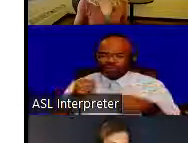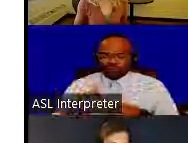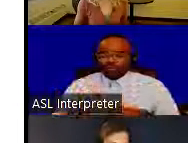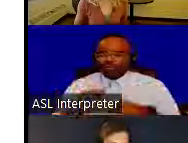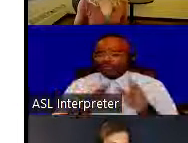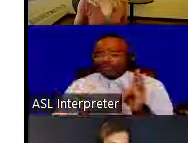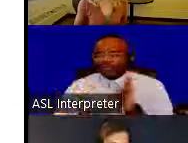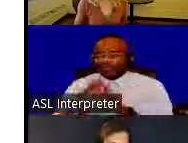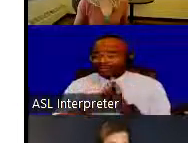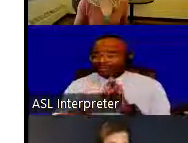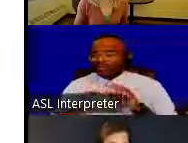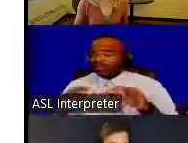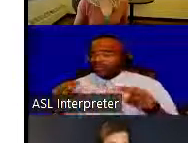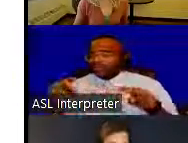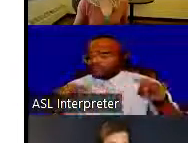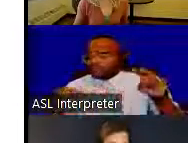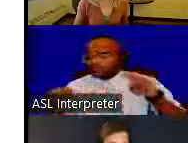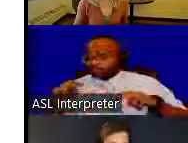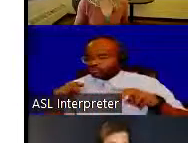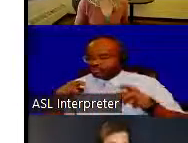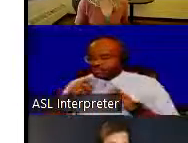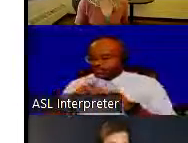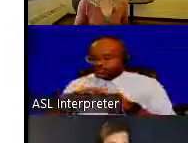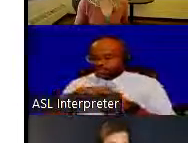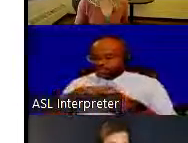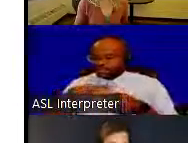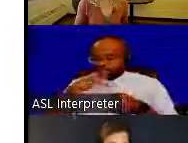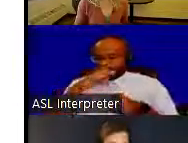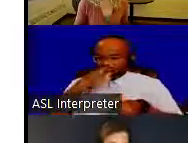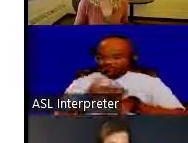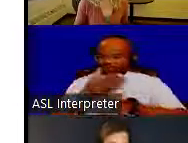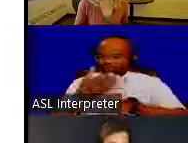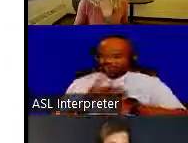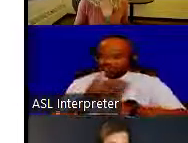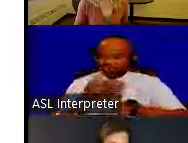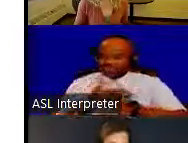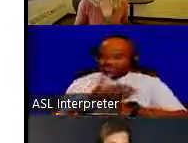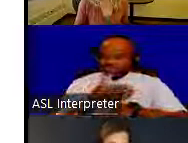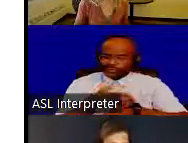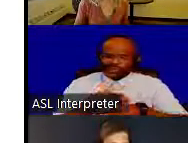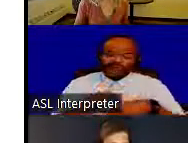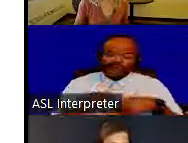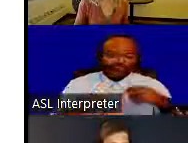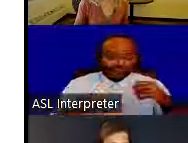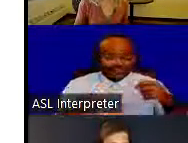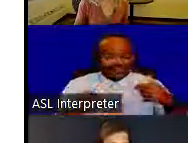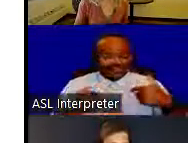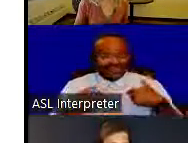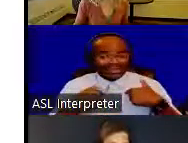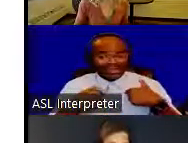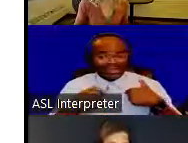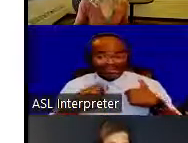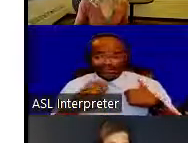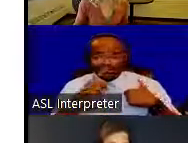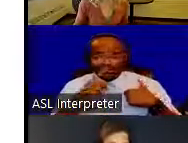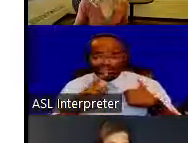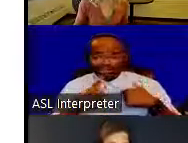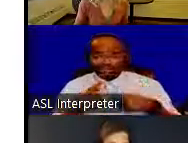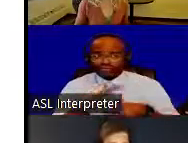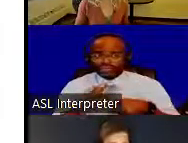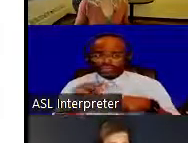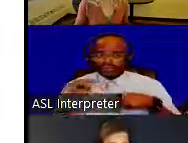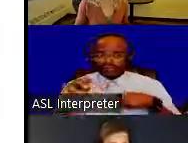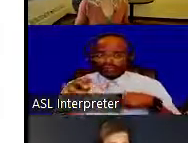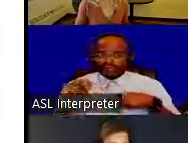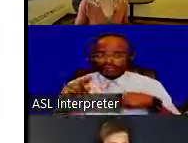focal areas for restoration? I will say I am not familiar with our menus being used with that tool